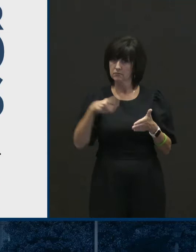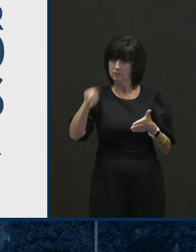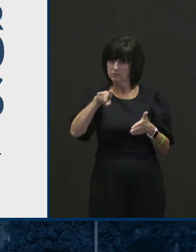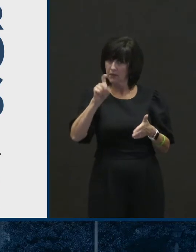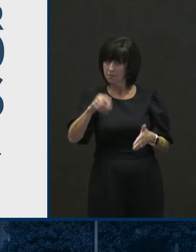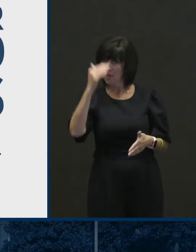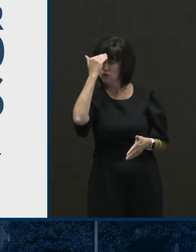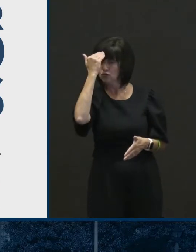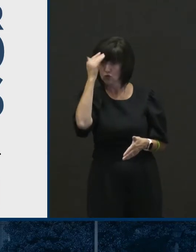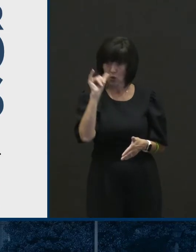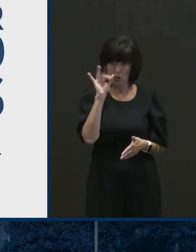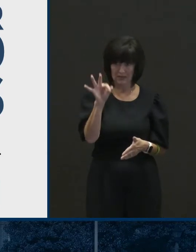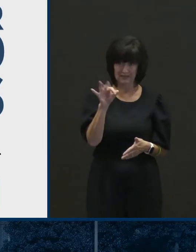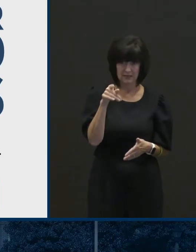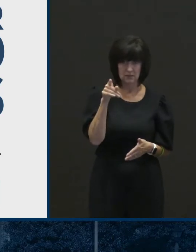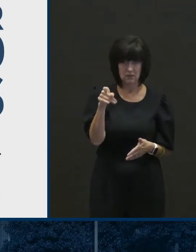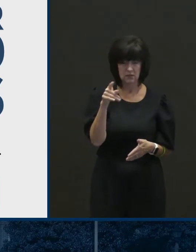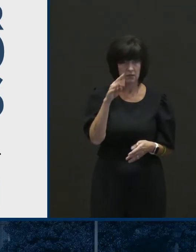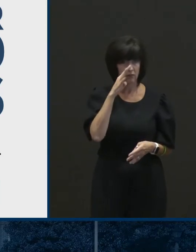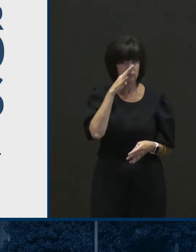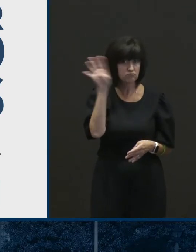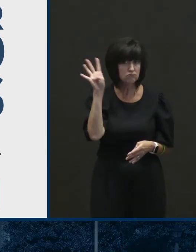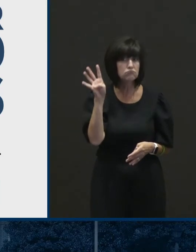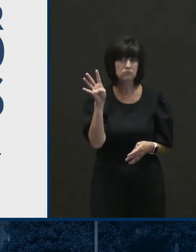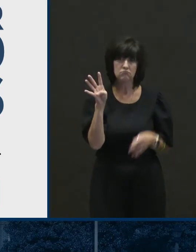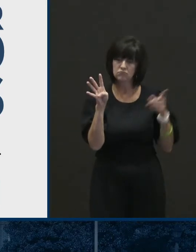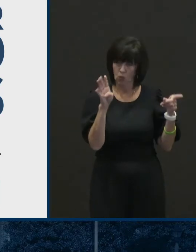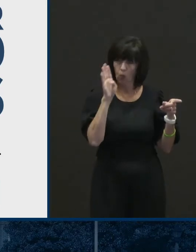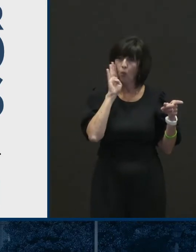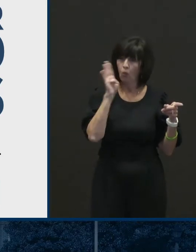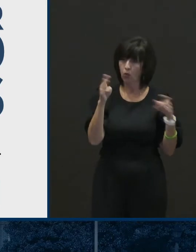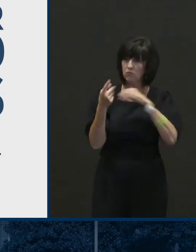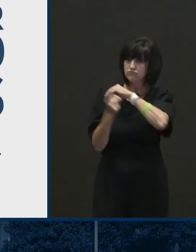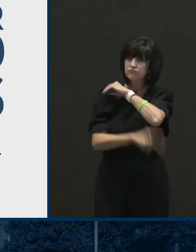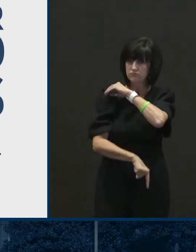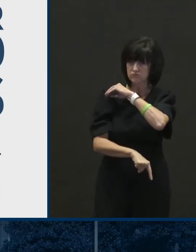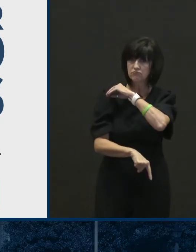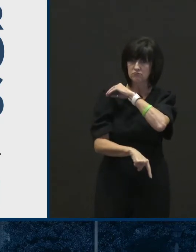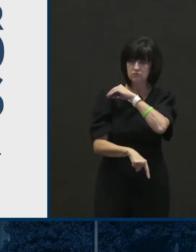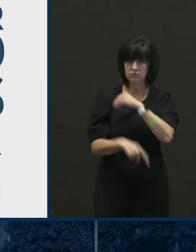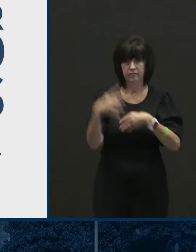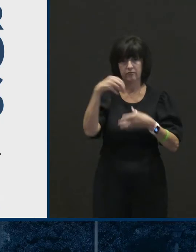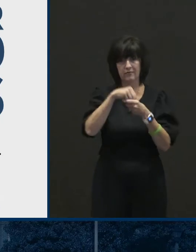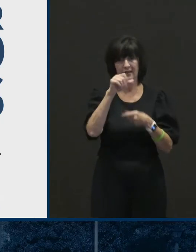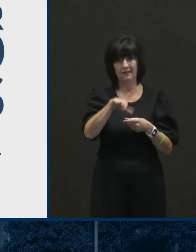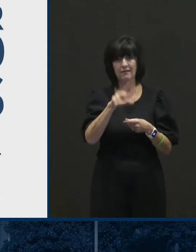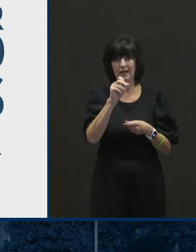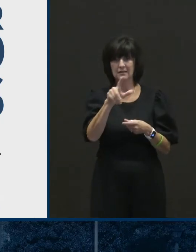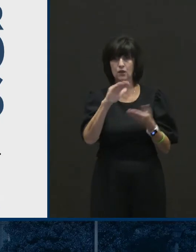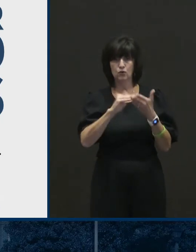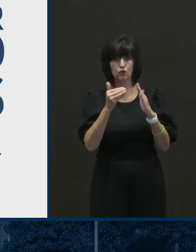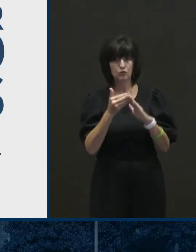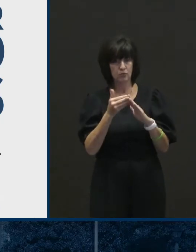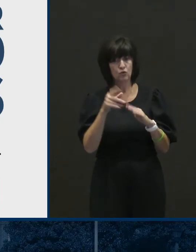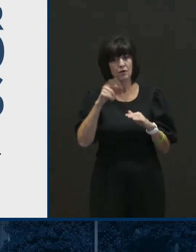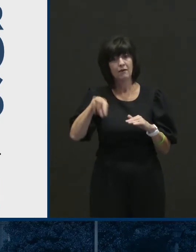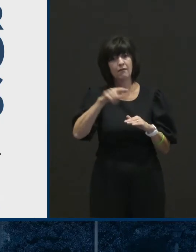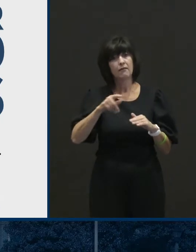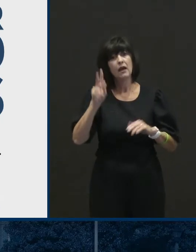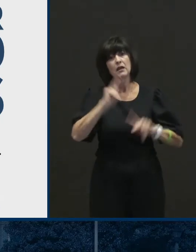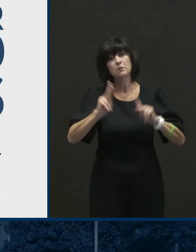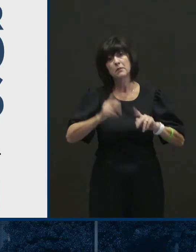the spread at the University of Delaware and in the Newark community. I know residents, talking to the mayor today, residents are